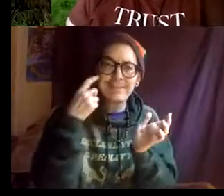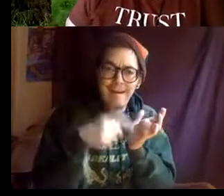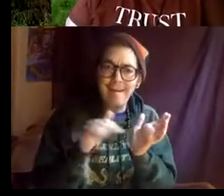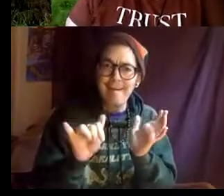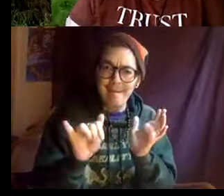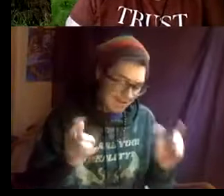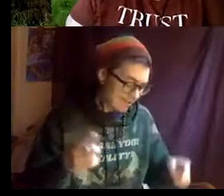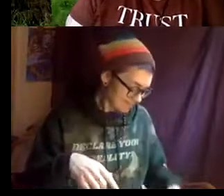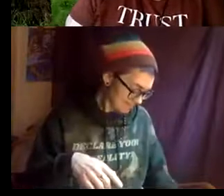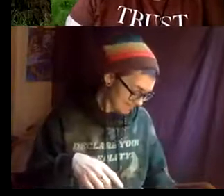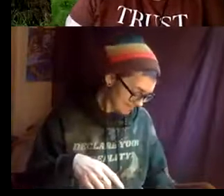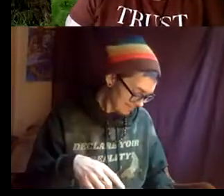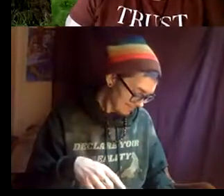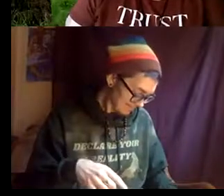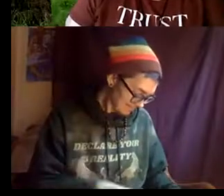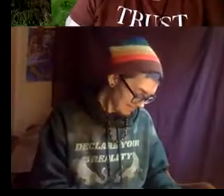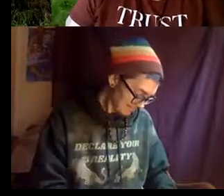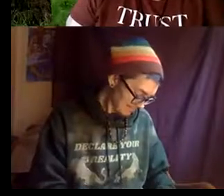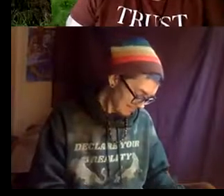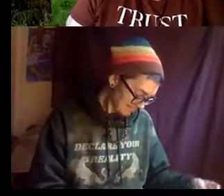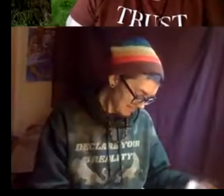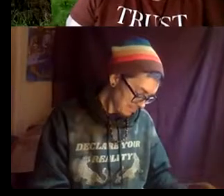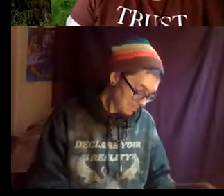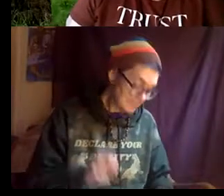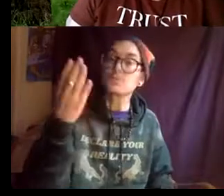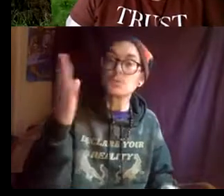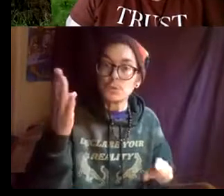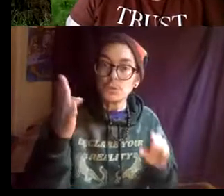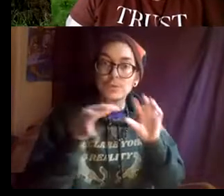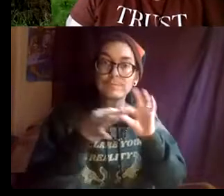Okay. A few other cards sounds good. I saw.